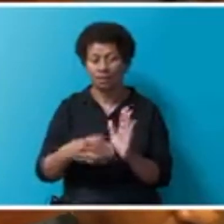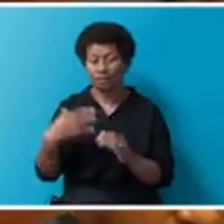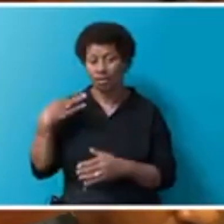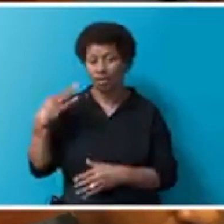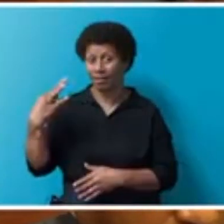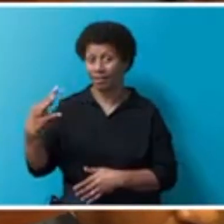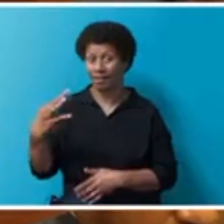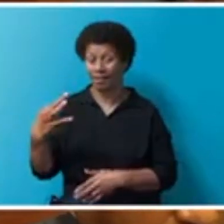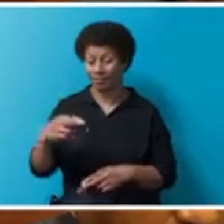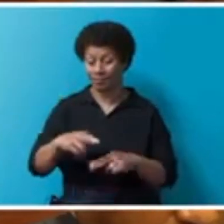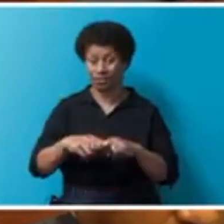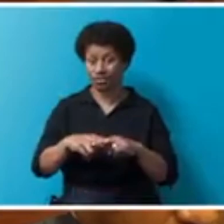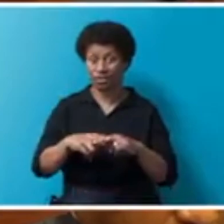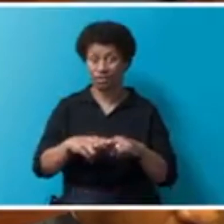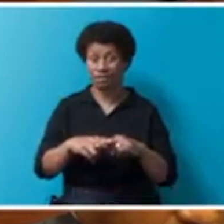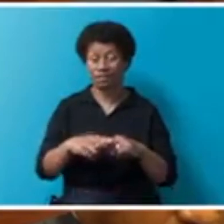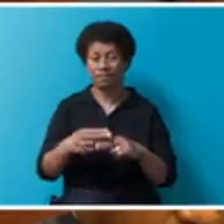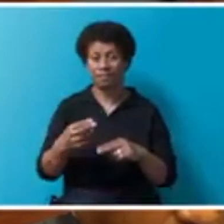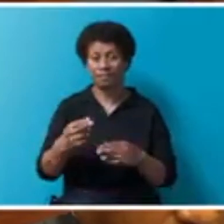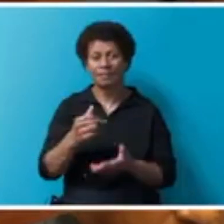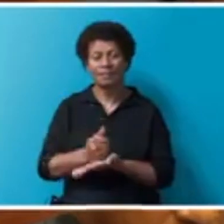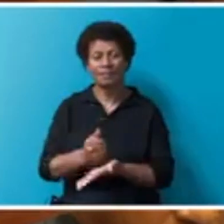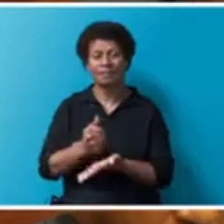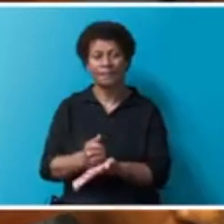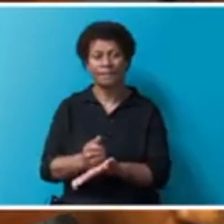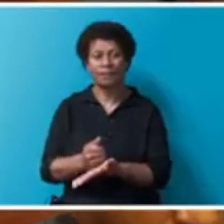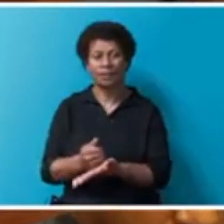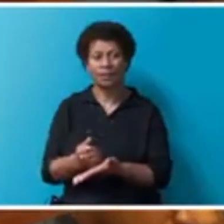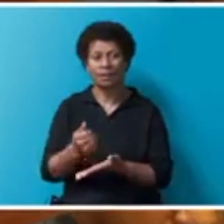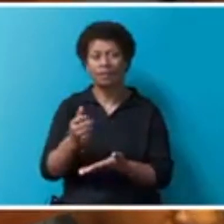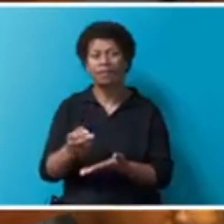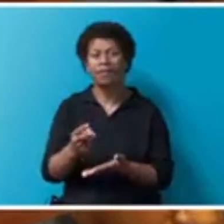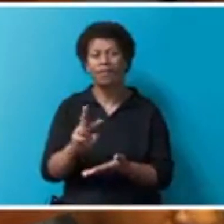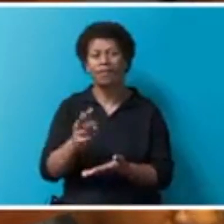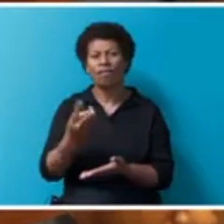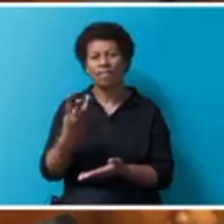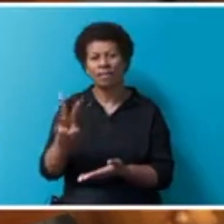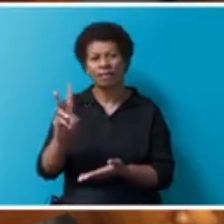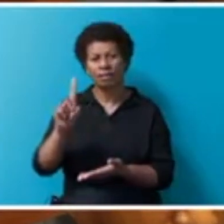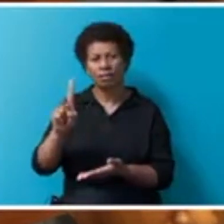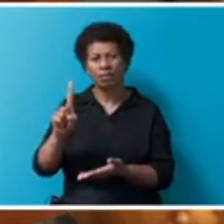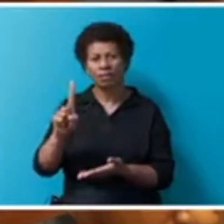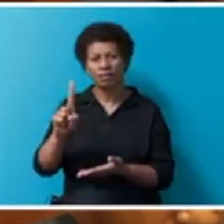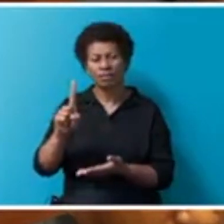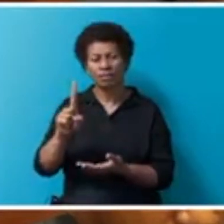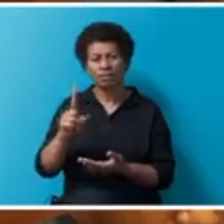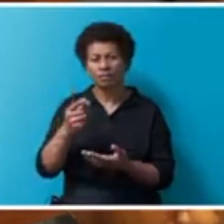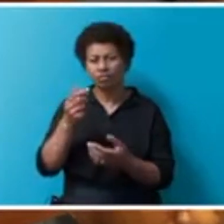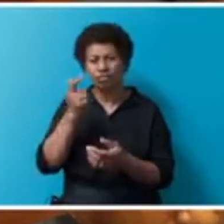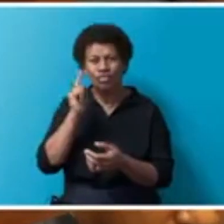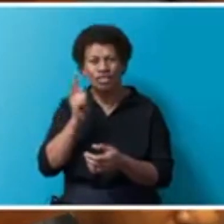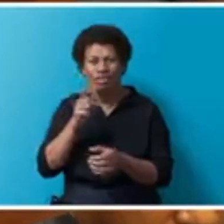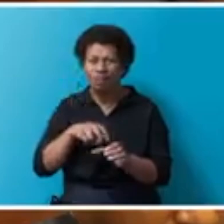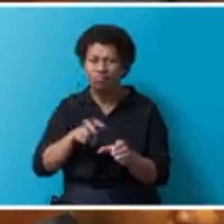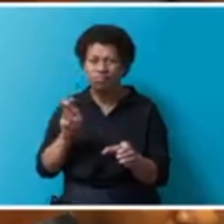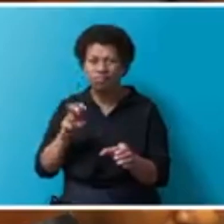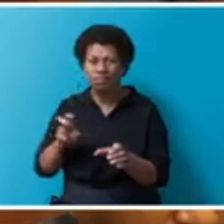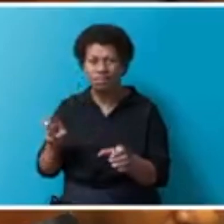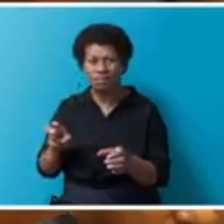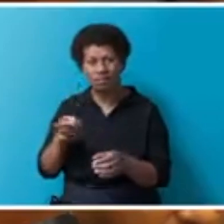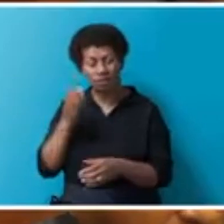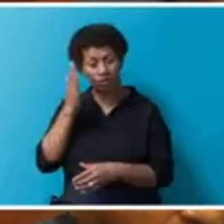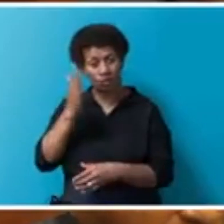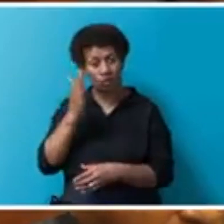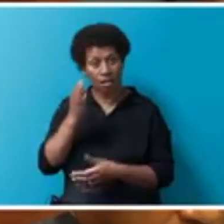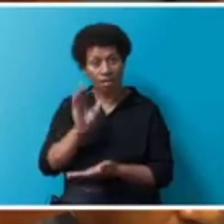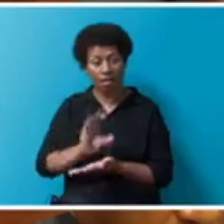Fiji Volunteer Service, has been supporting the re-engagement of 31 retired teachers as school counselors for the last financial